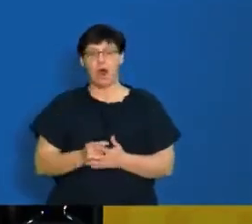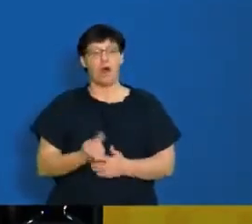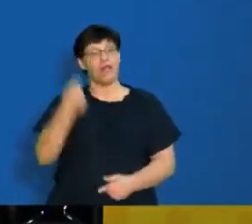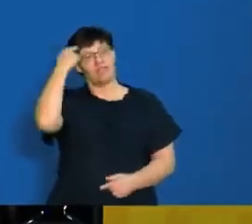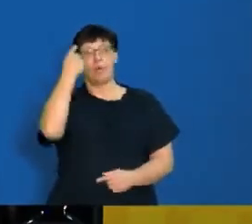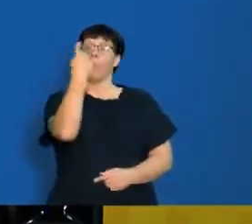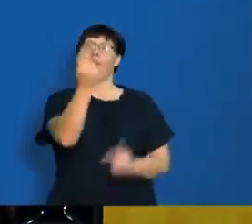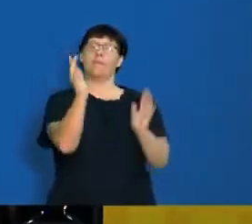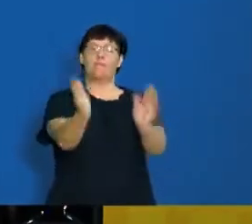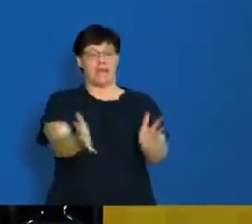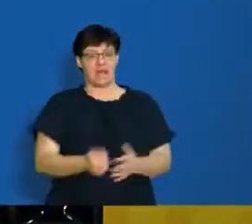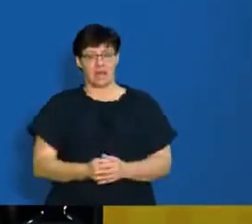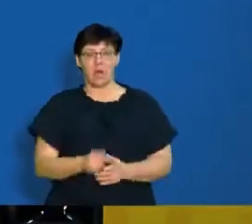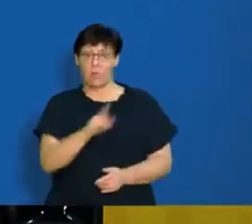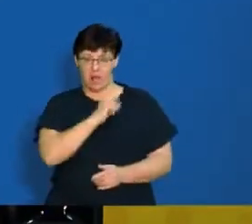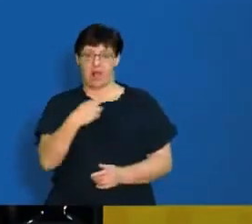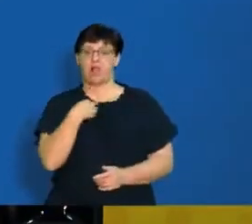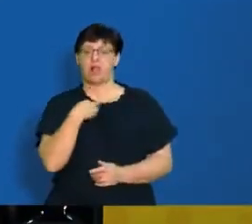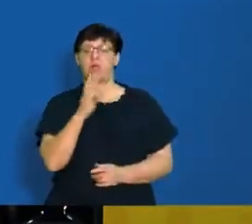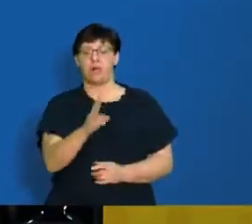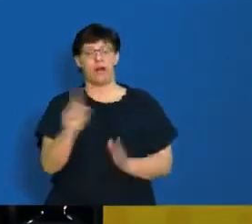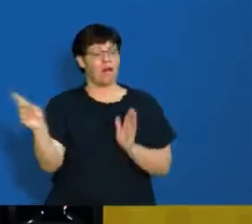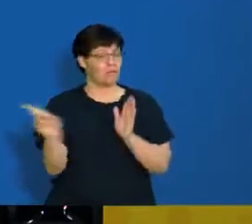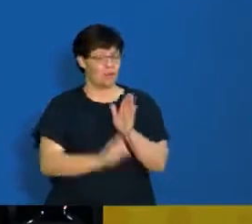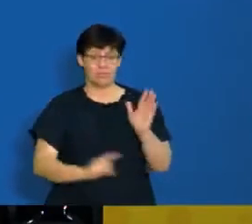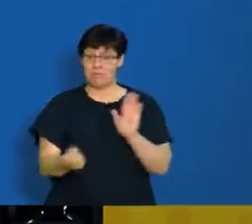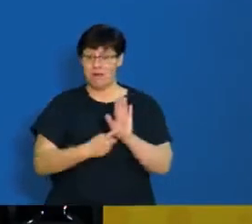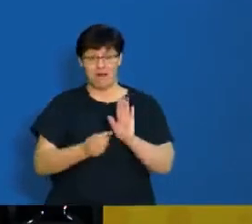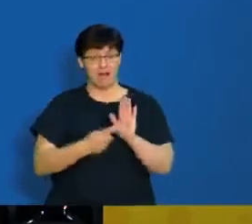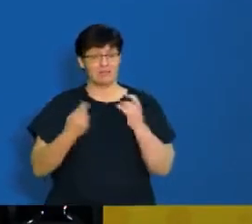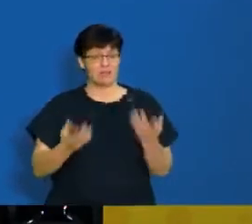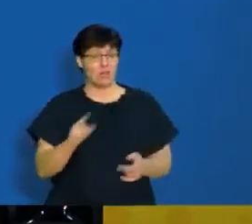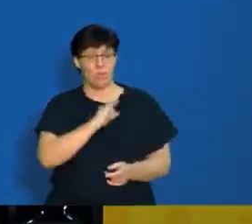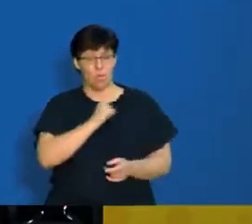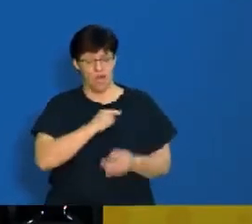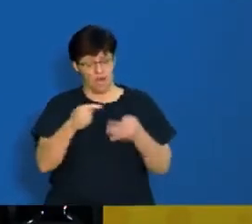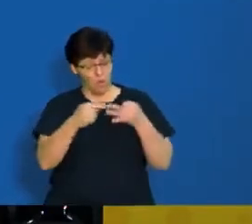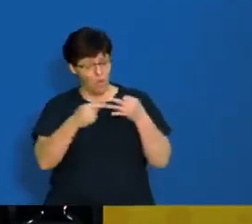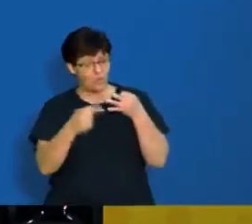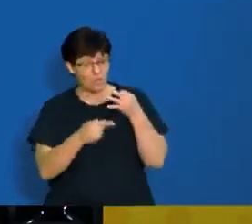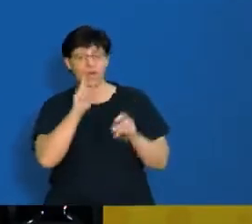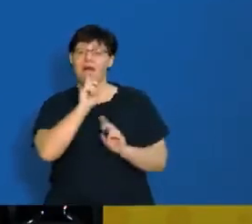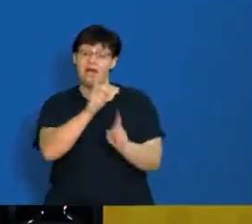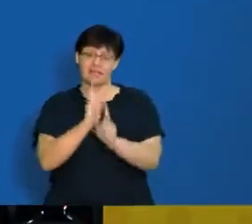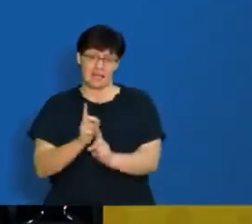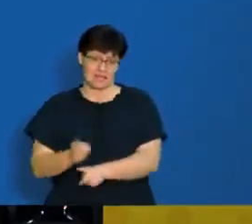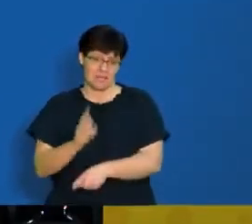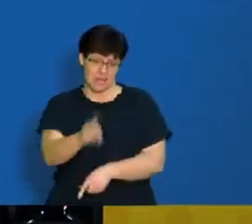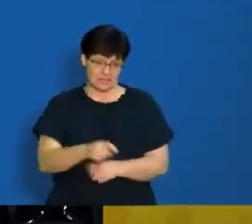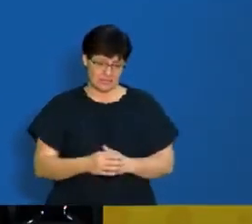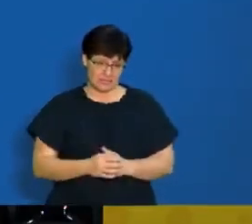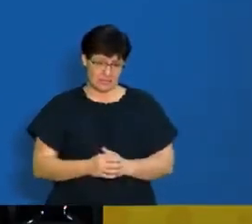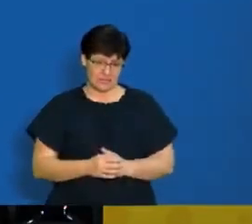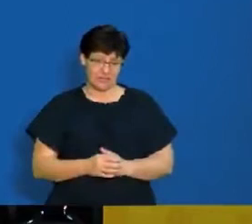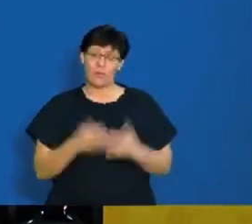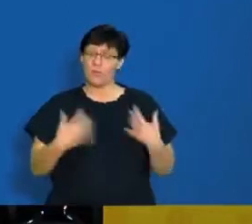one thing because you will be stuck and you will lose a lot of marks if you don't answer all the 3 questions as expected.